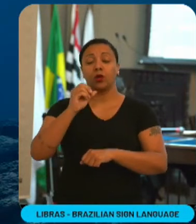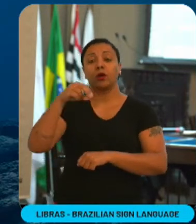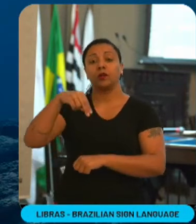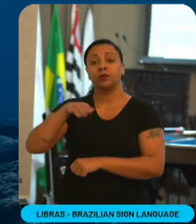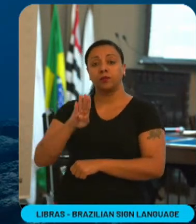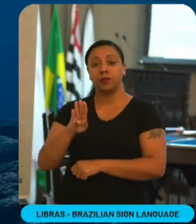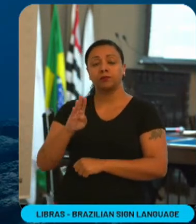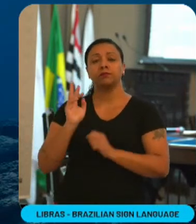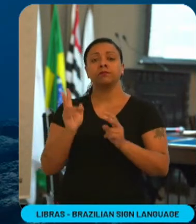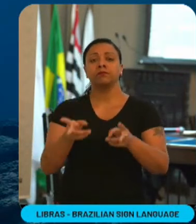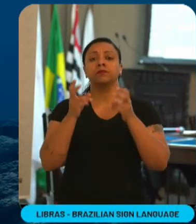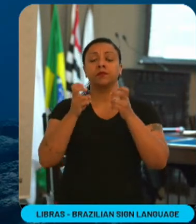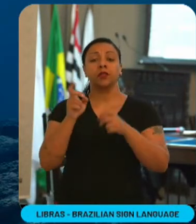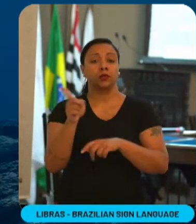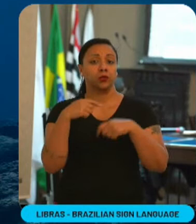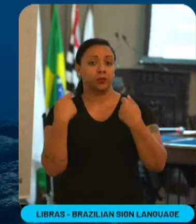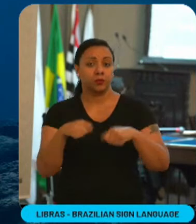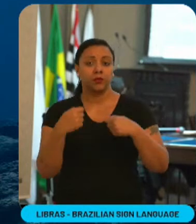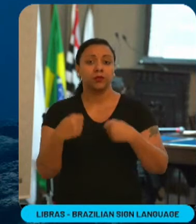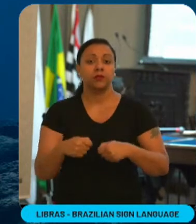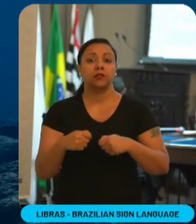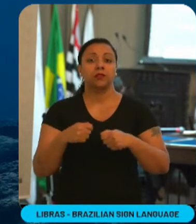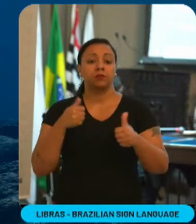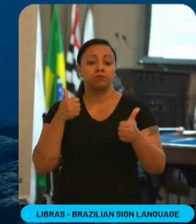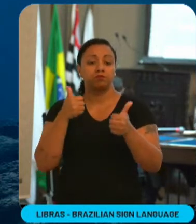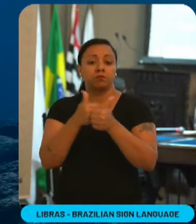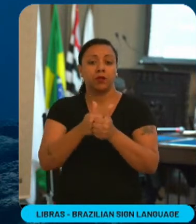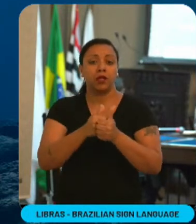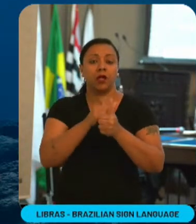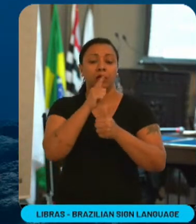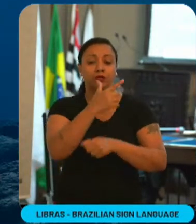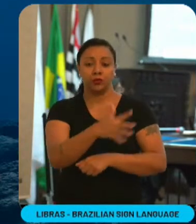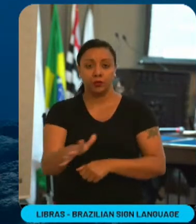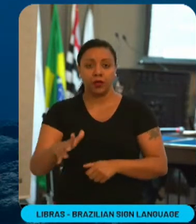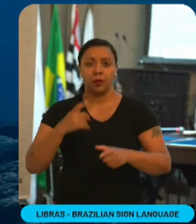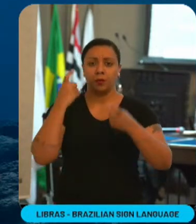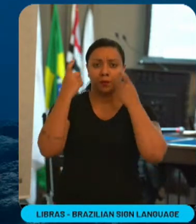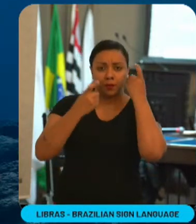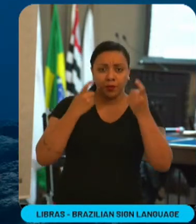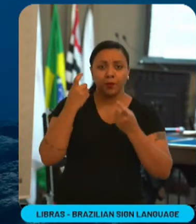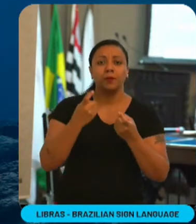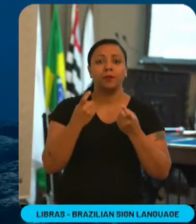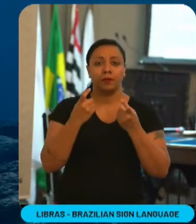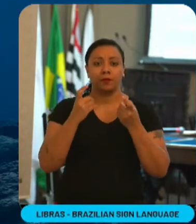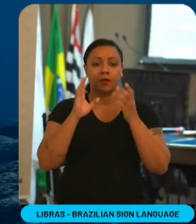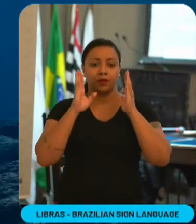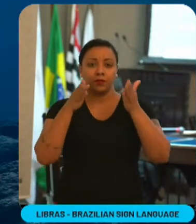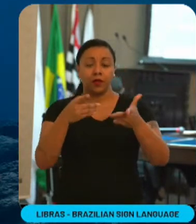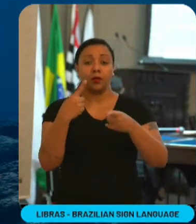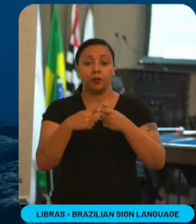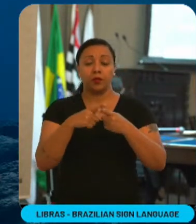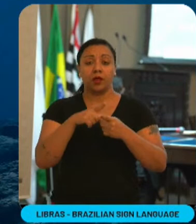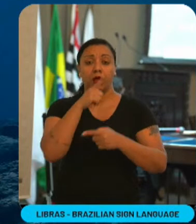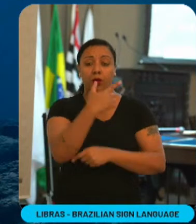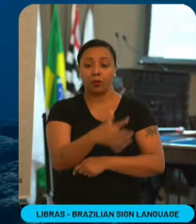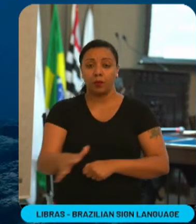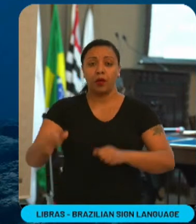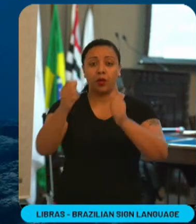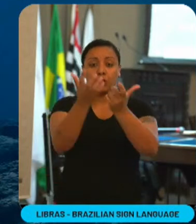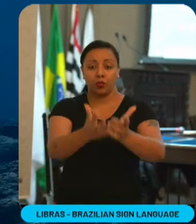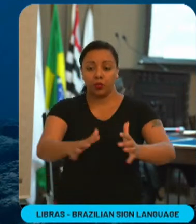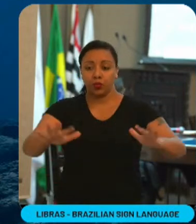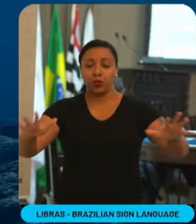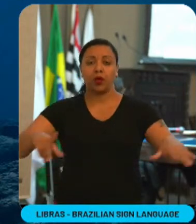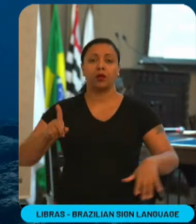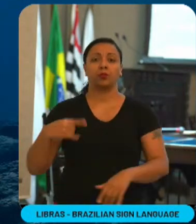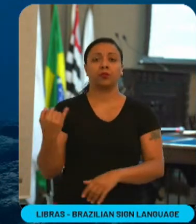defended in UNB about that, you know. So for example, you don't need to be in the coast to be worried